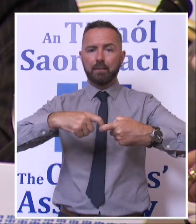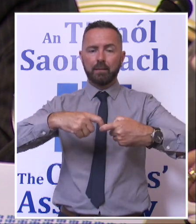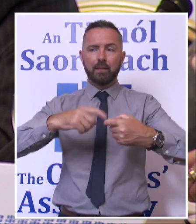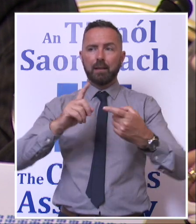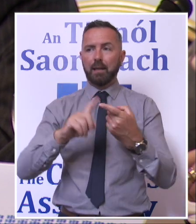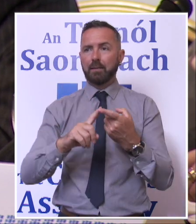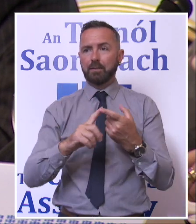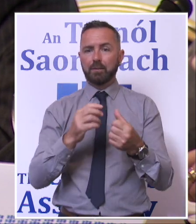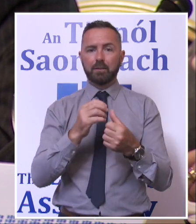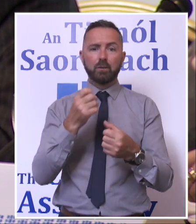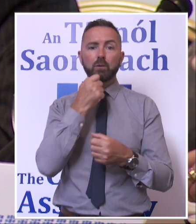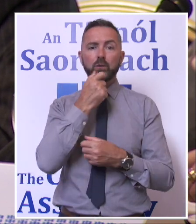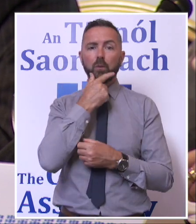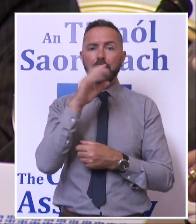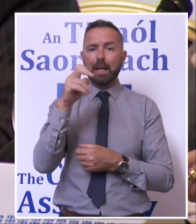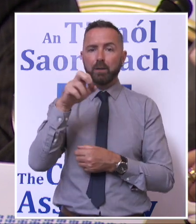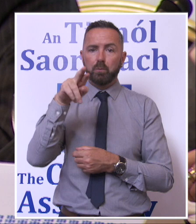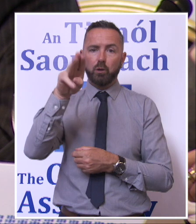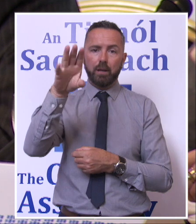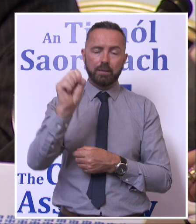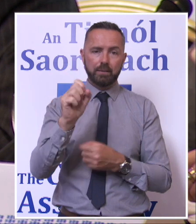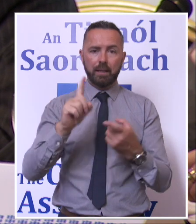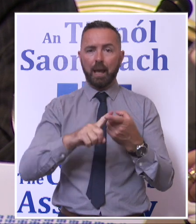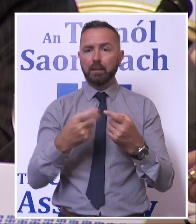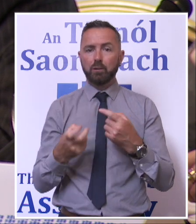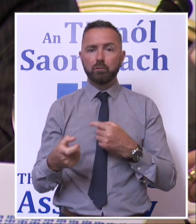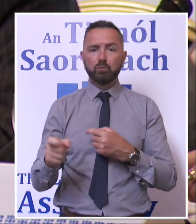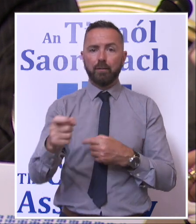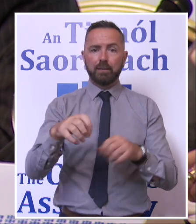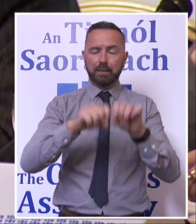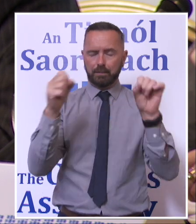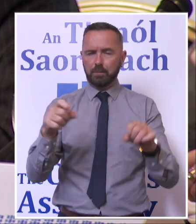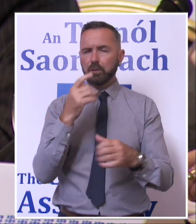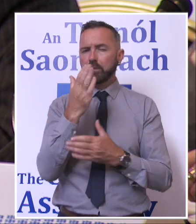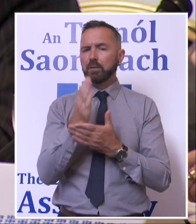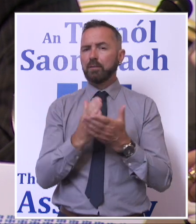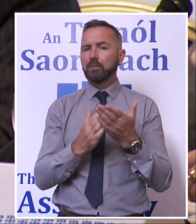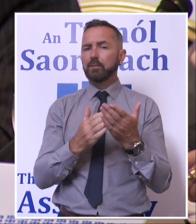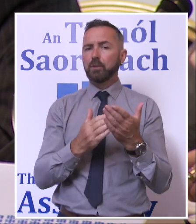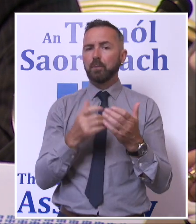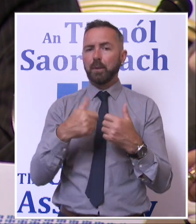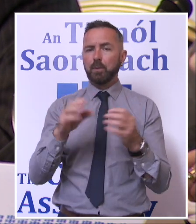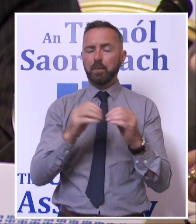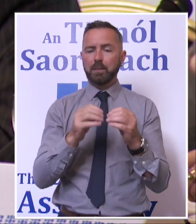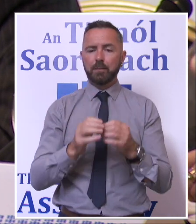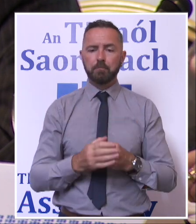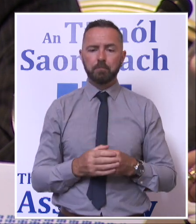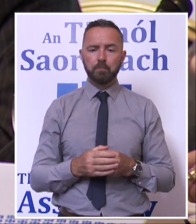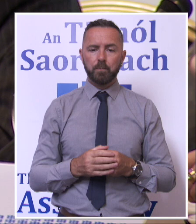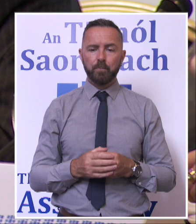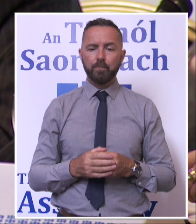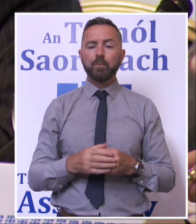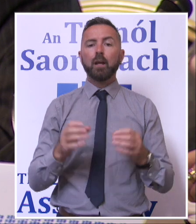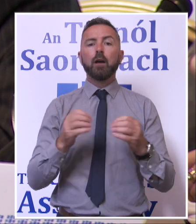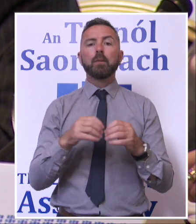few. I suppose in terms of coordination, I do want to start by highlighting and noting some very concrete examples, and I've mentioned the Climate